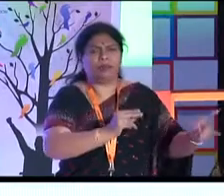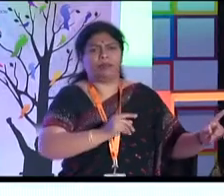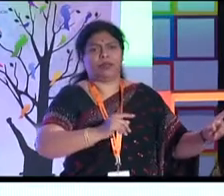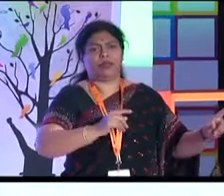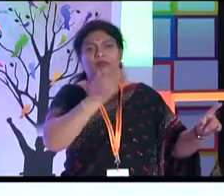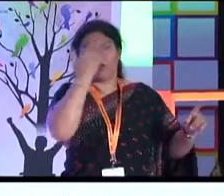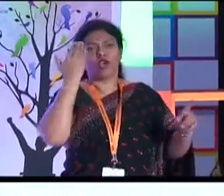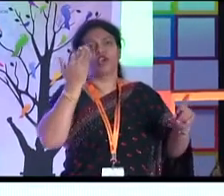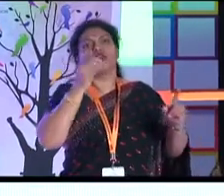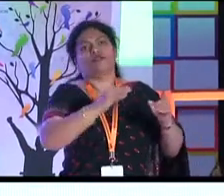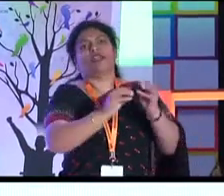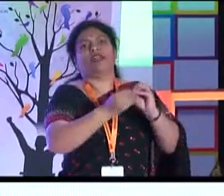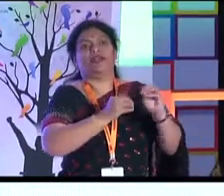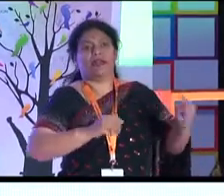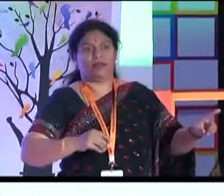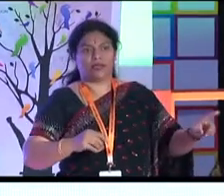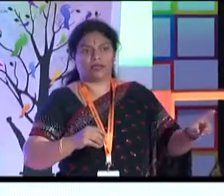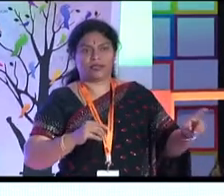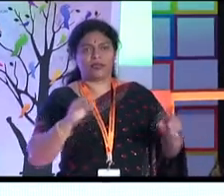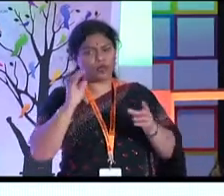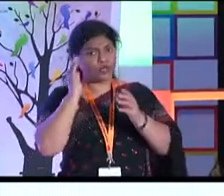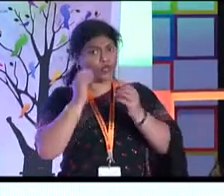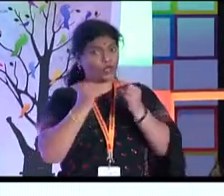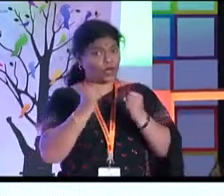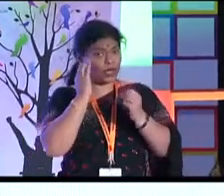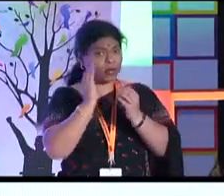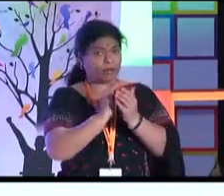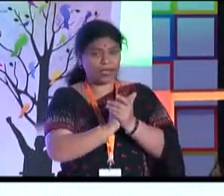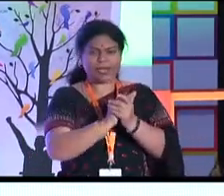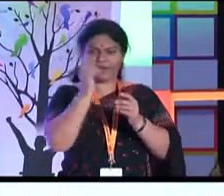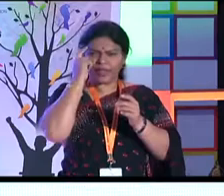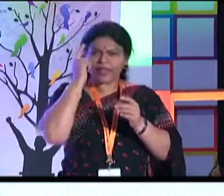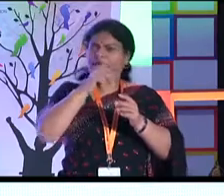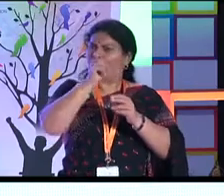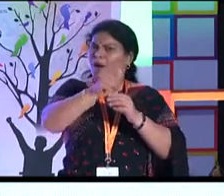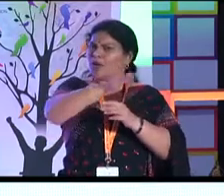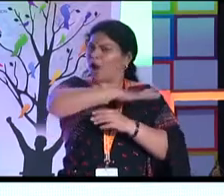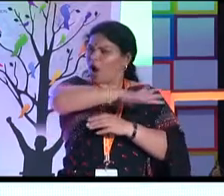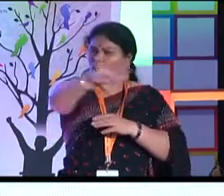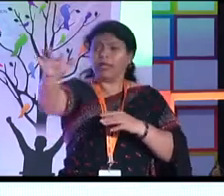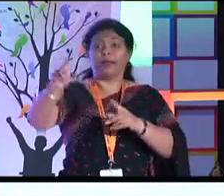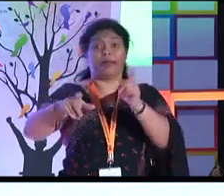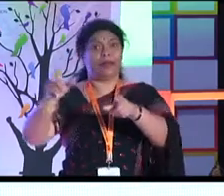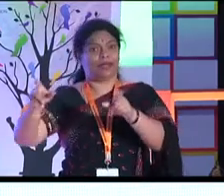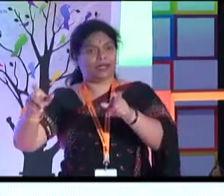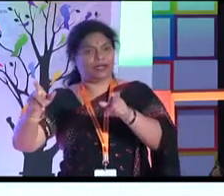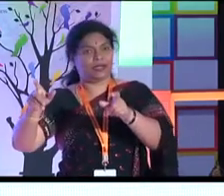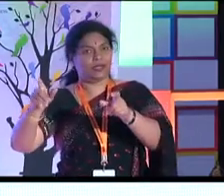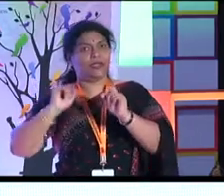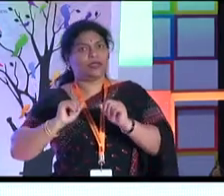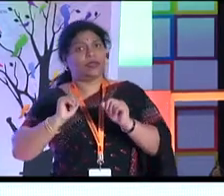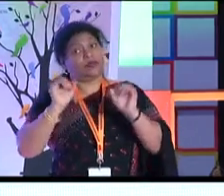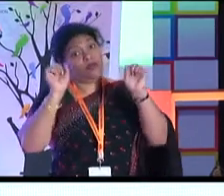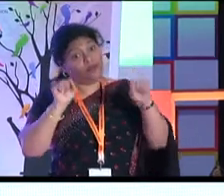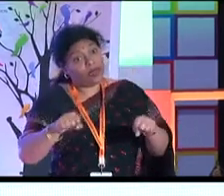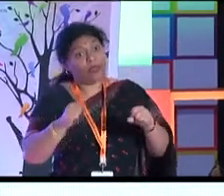of the numbers. So I strongly believe that if we think about everybody, if we can include everybody, we will